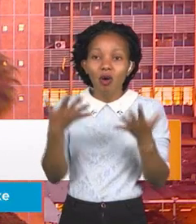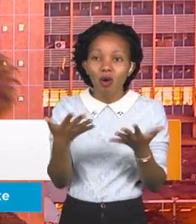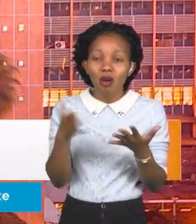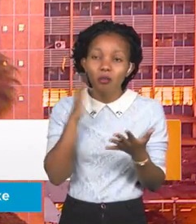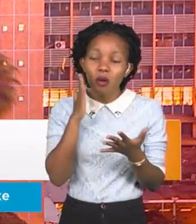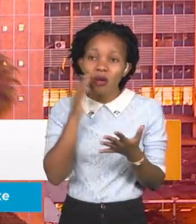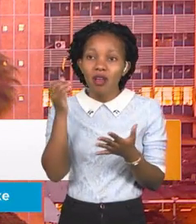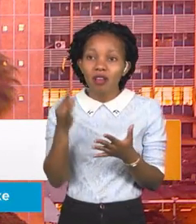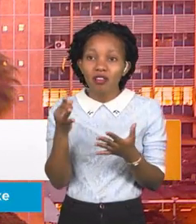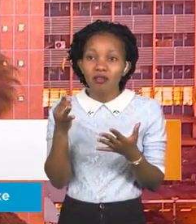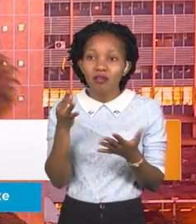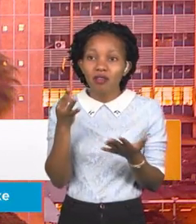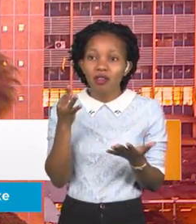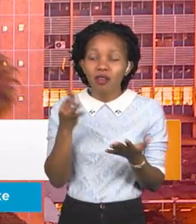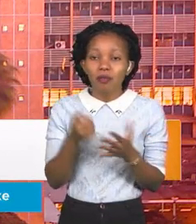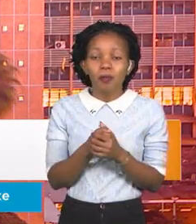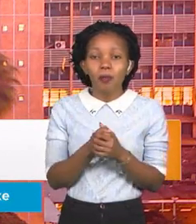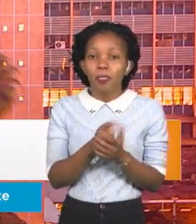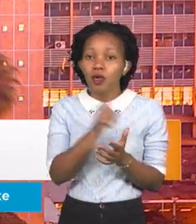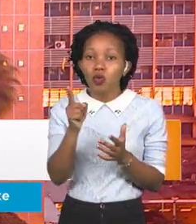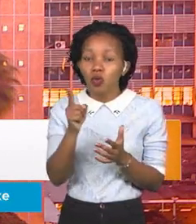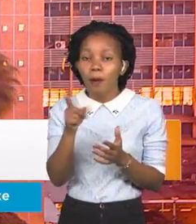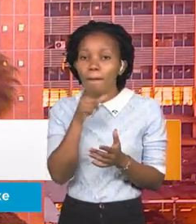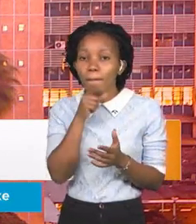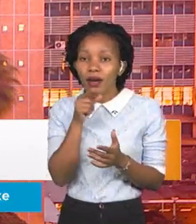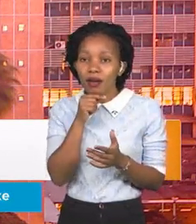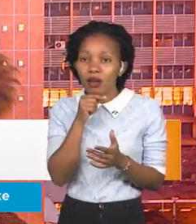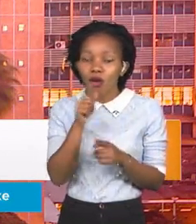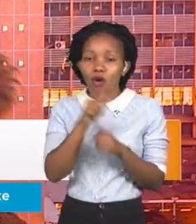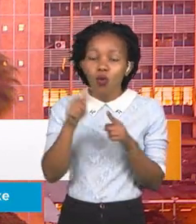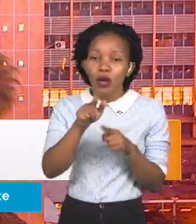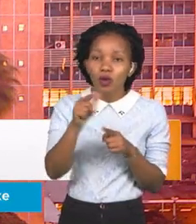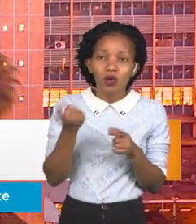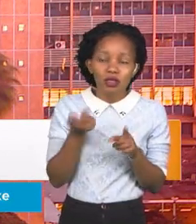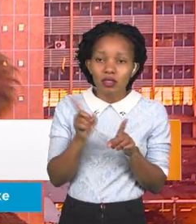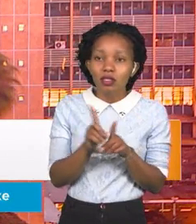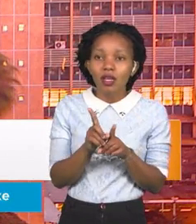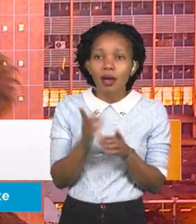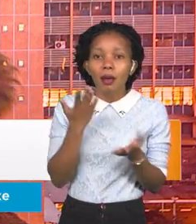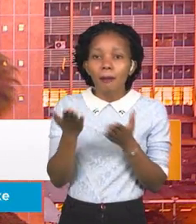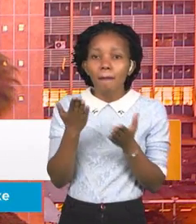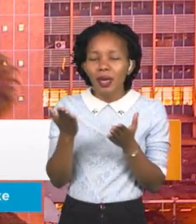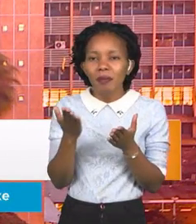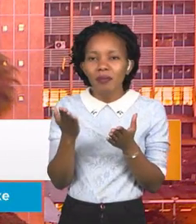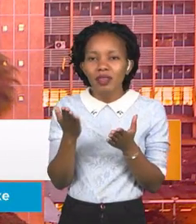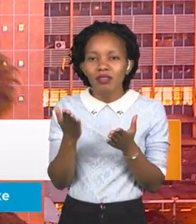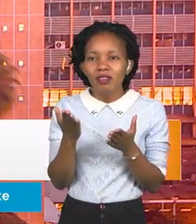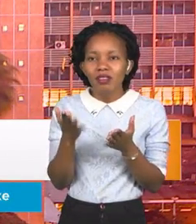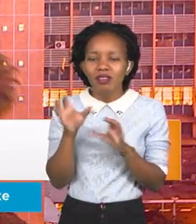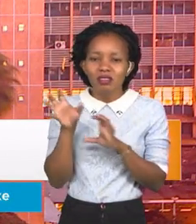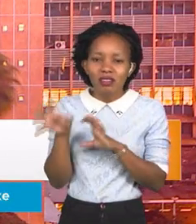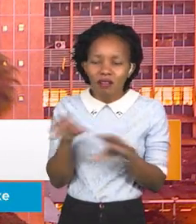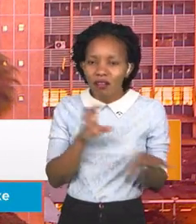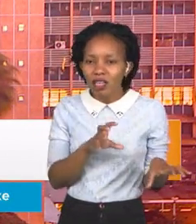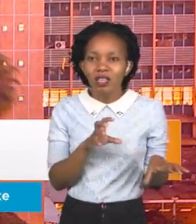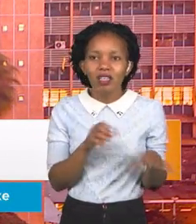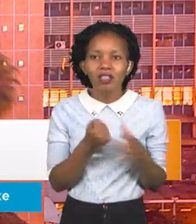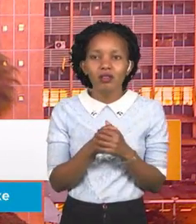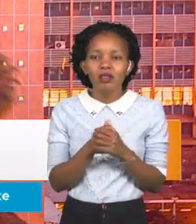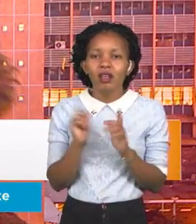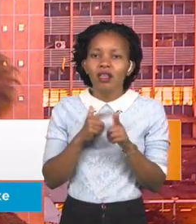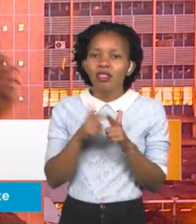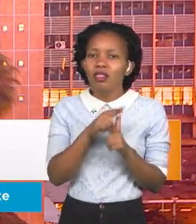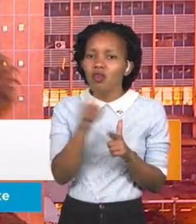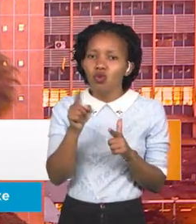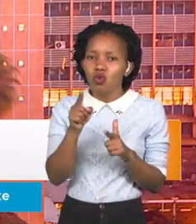we've lost you, probably your sister, yeah. you are the one when your sister is going through something or your brother, your younger brother is going through something, mm-hmm. you